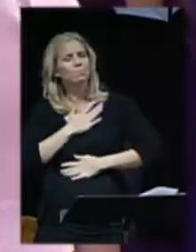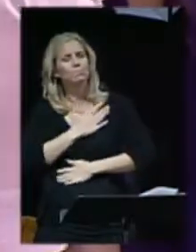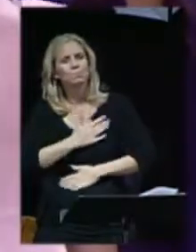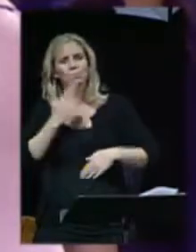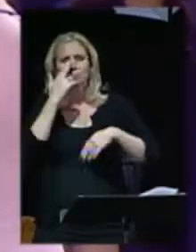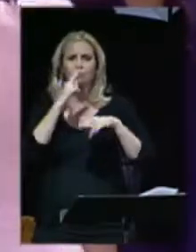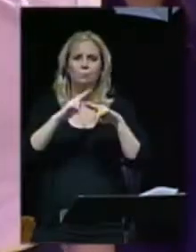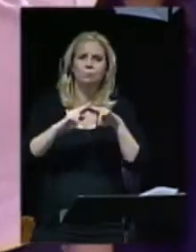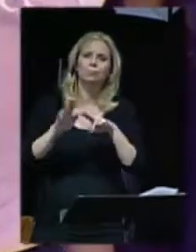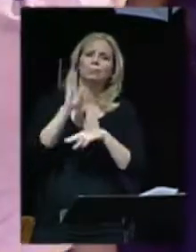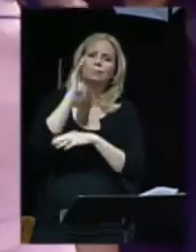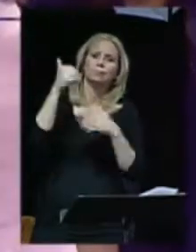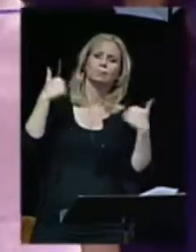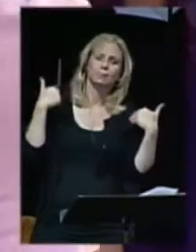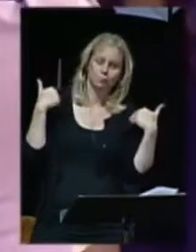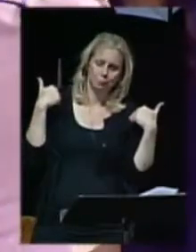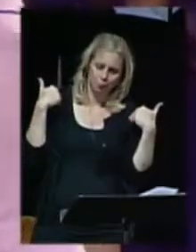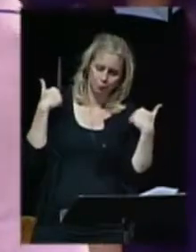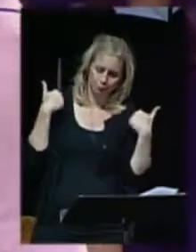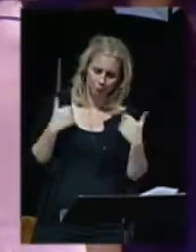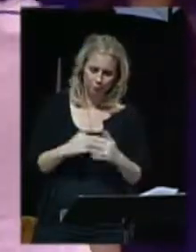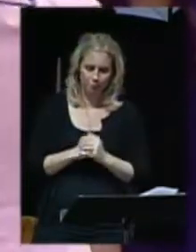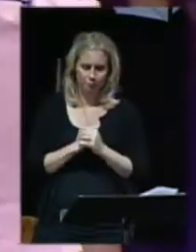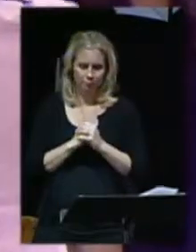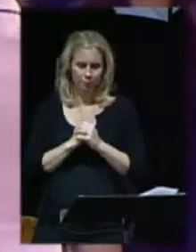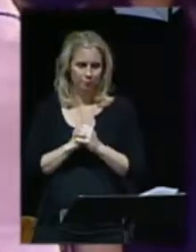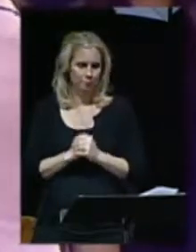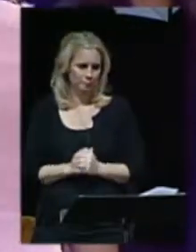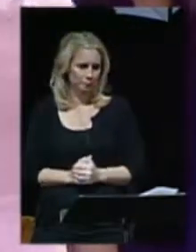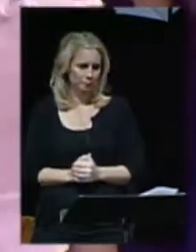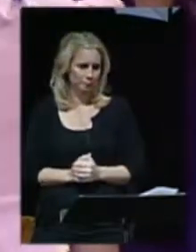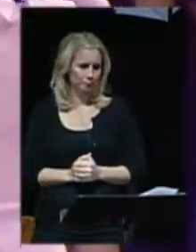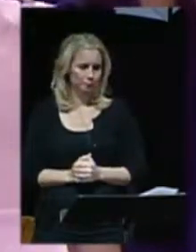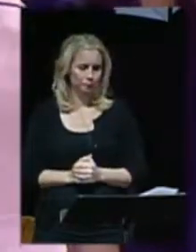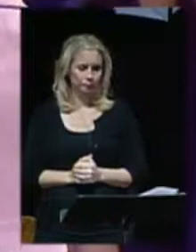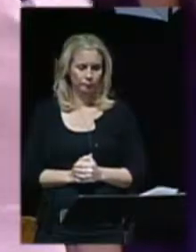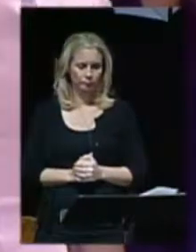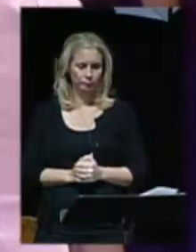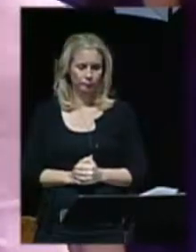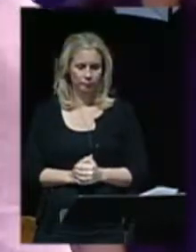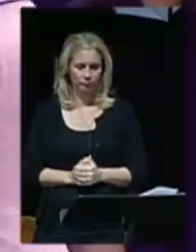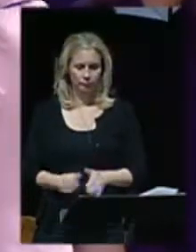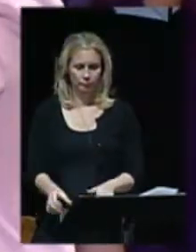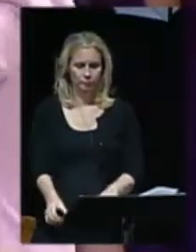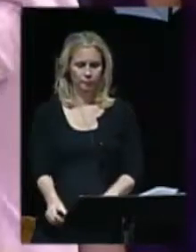Pleasure.